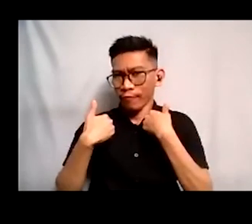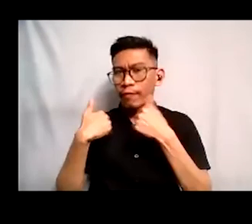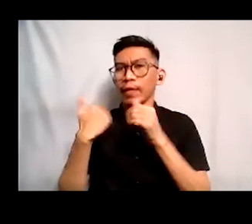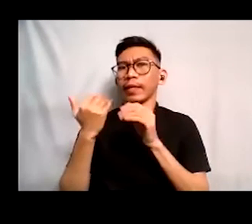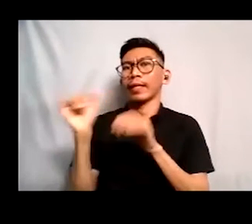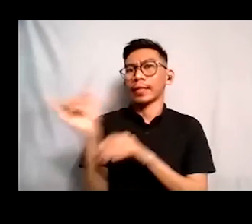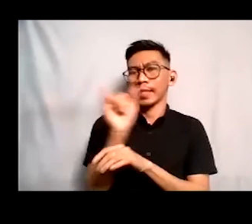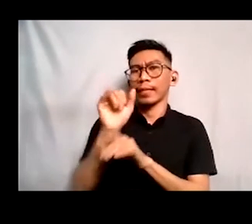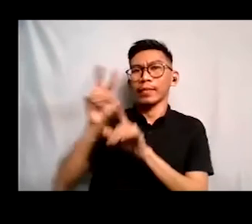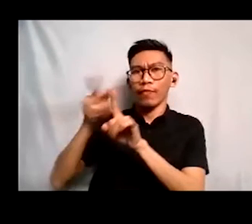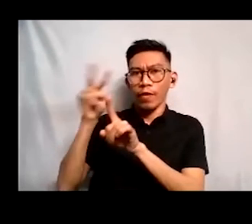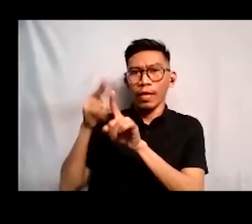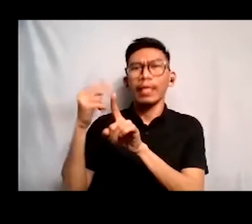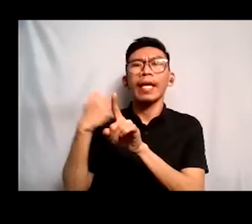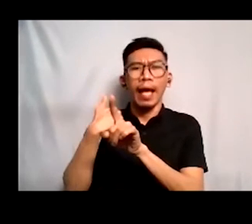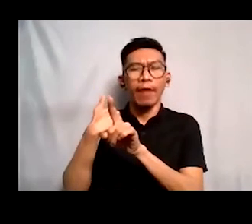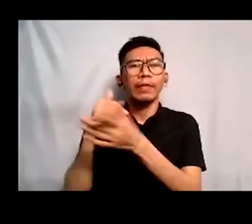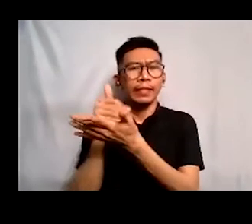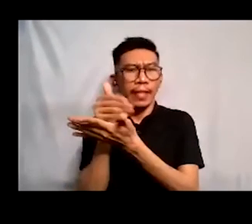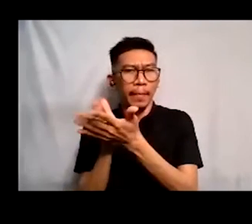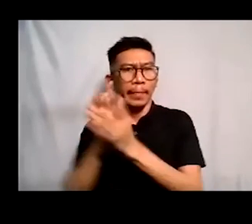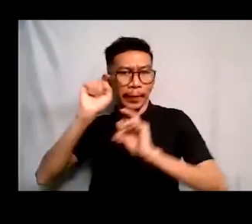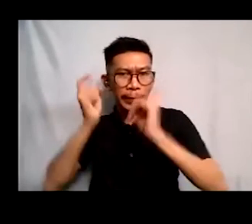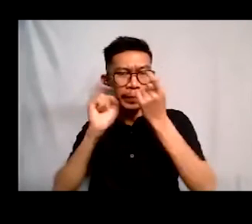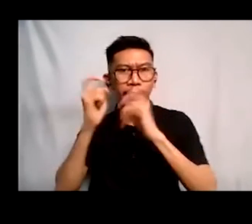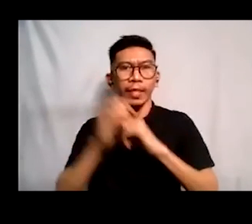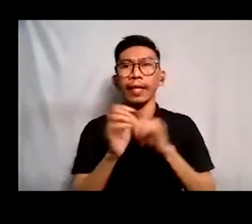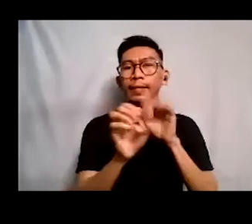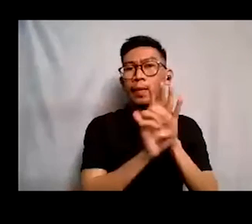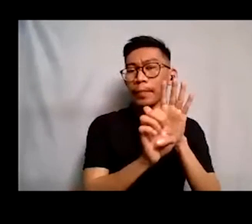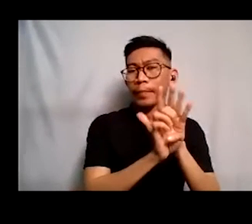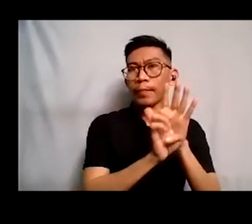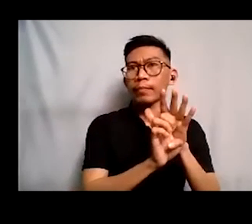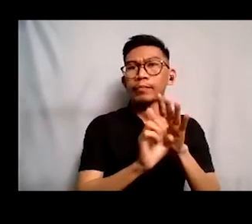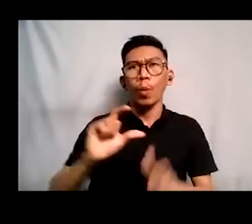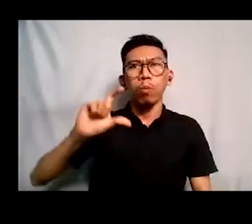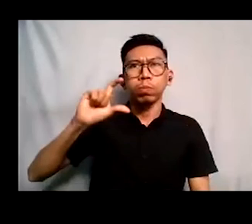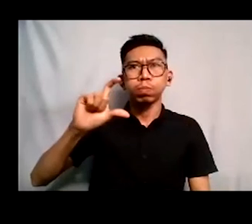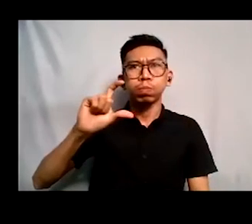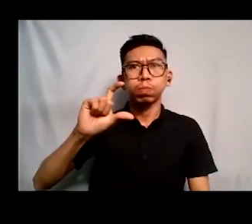form. So for example, like when you say thick,